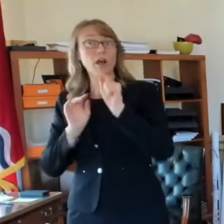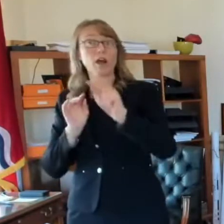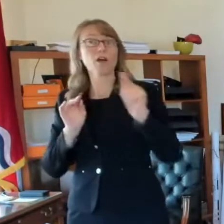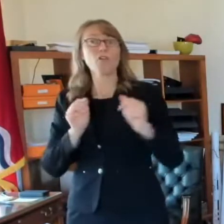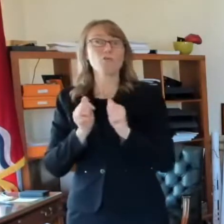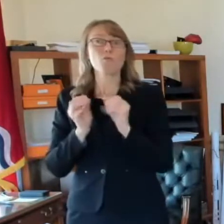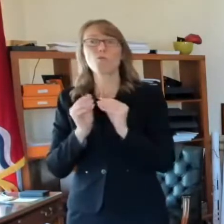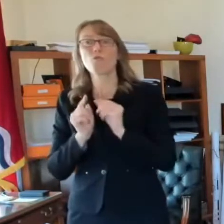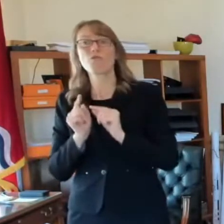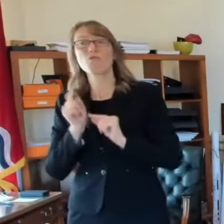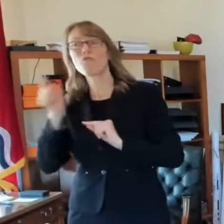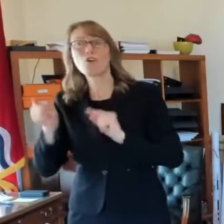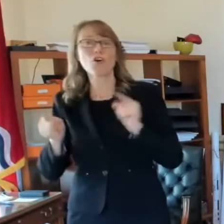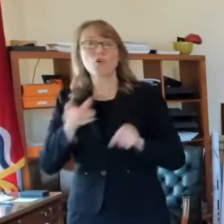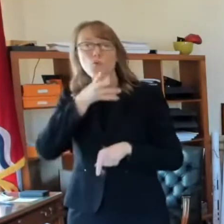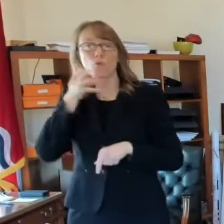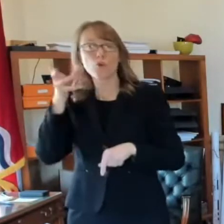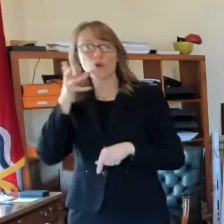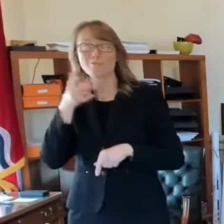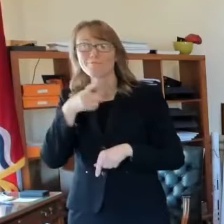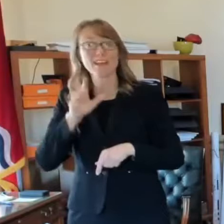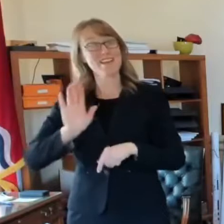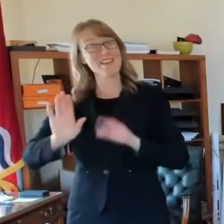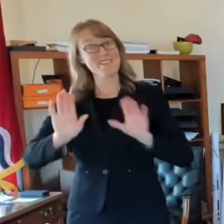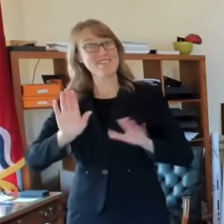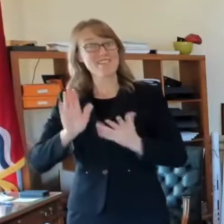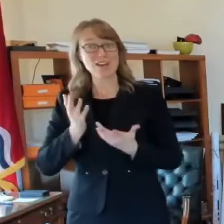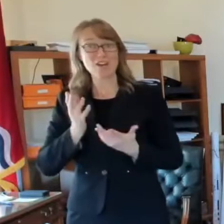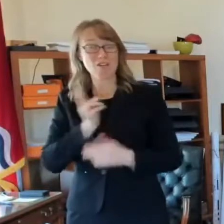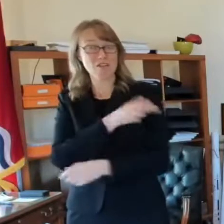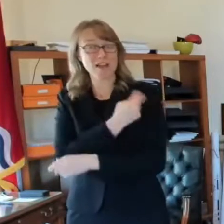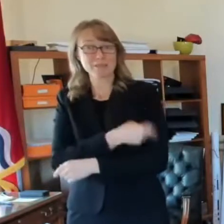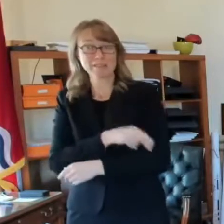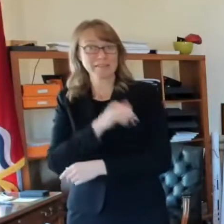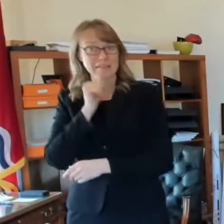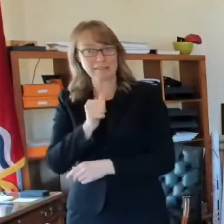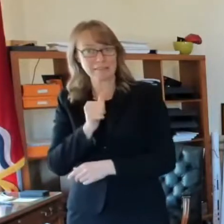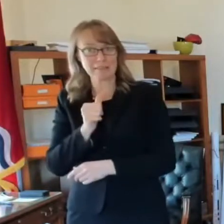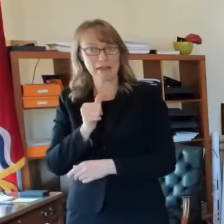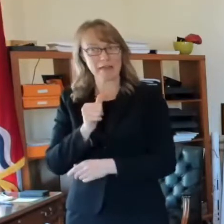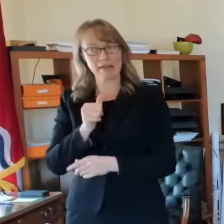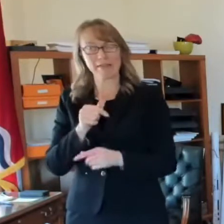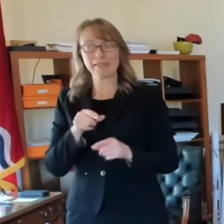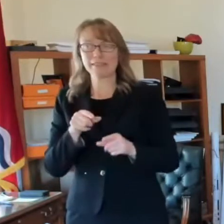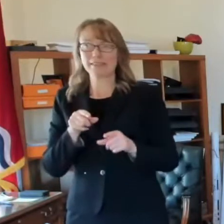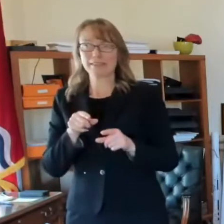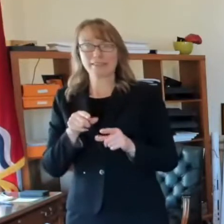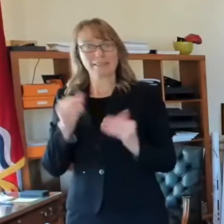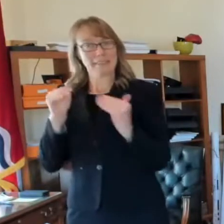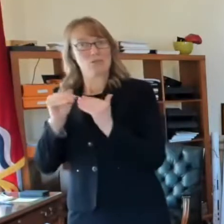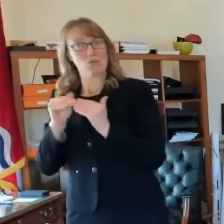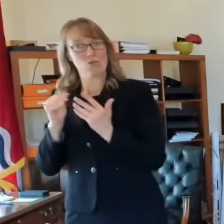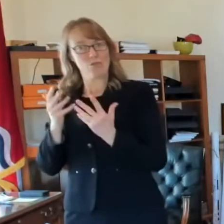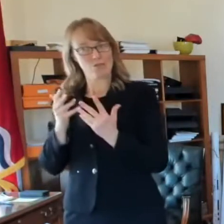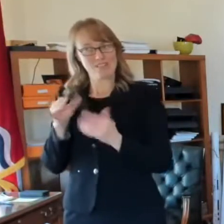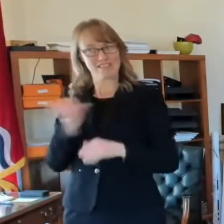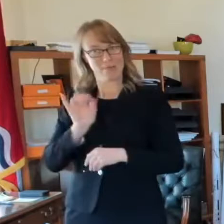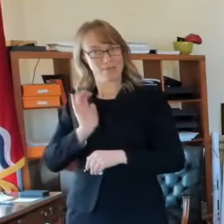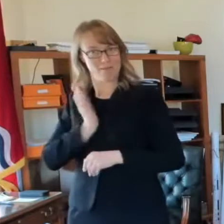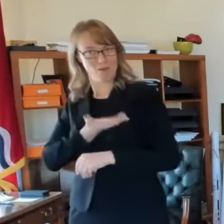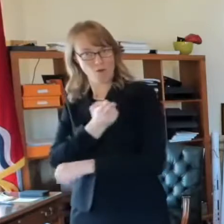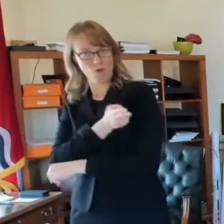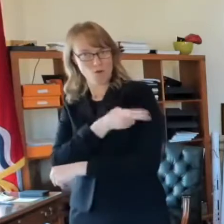for acutely ill patients. And so a number of those patients are also coming to